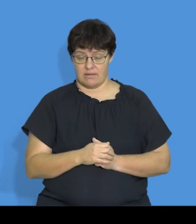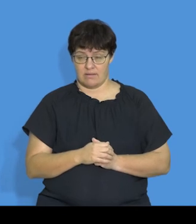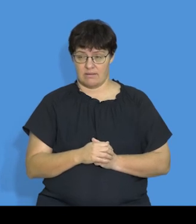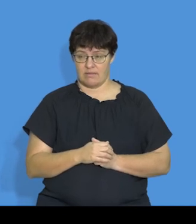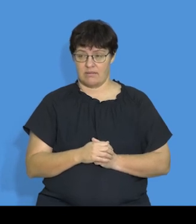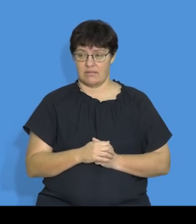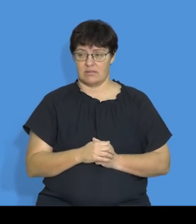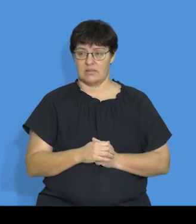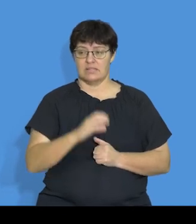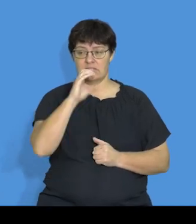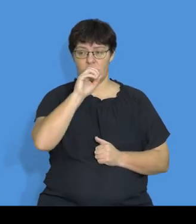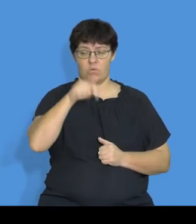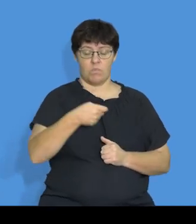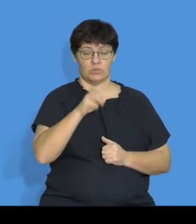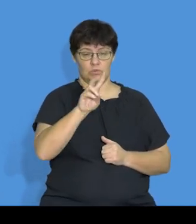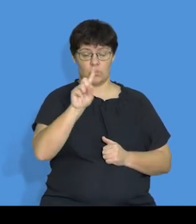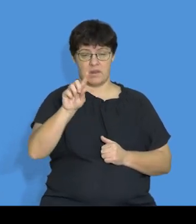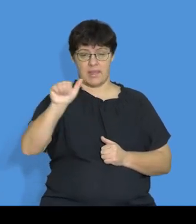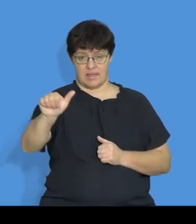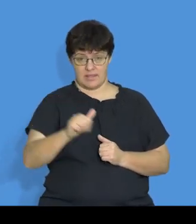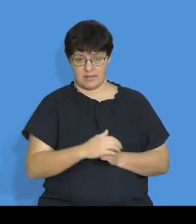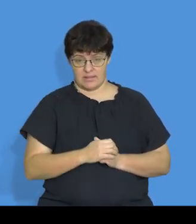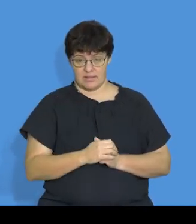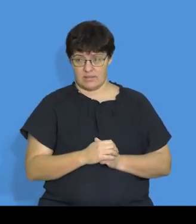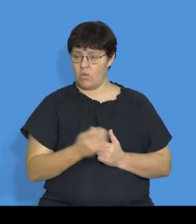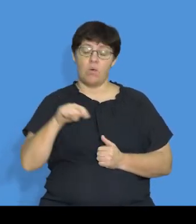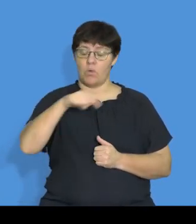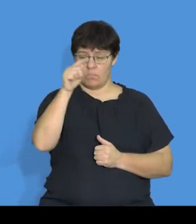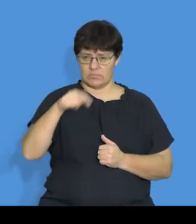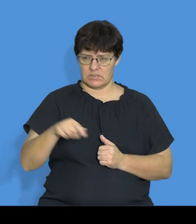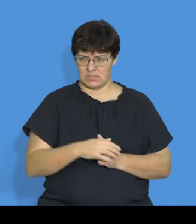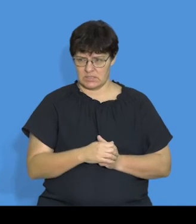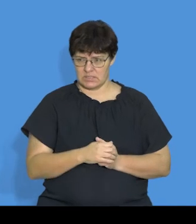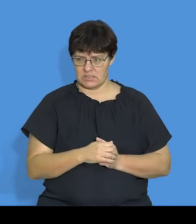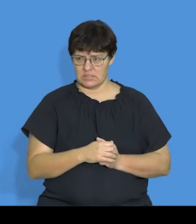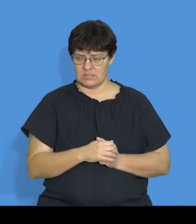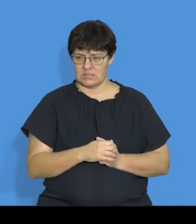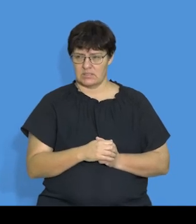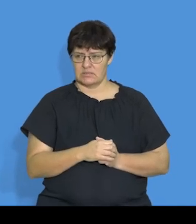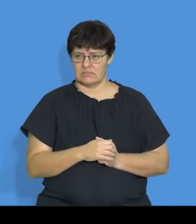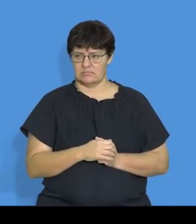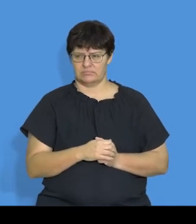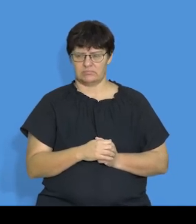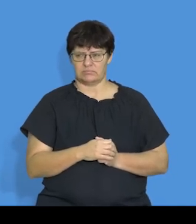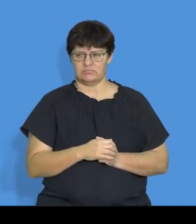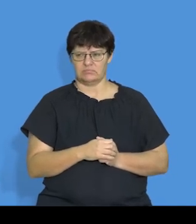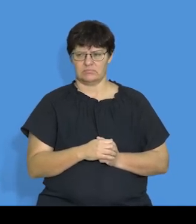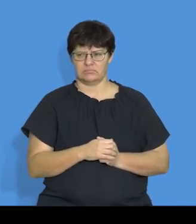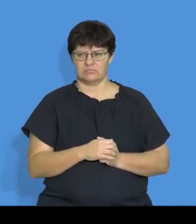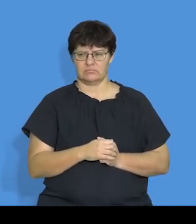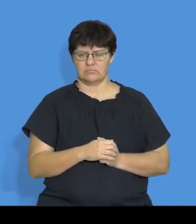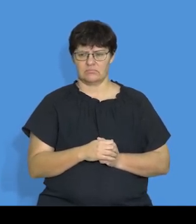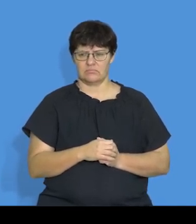is 0.21 ohms. Right. Now, this is we can say, therefore, this is the current that goes